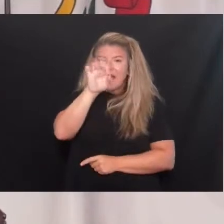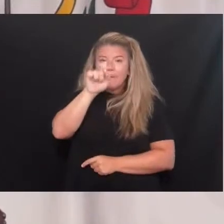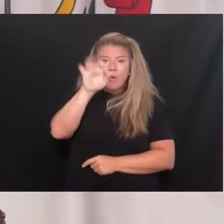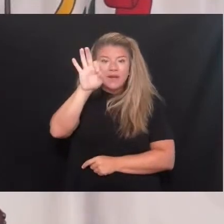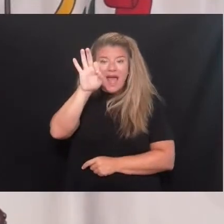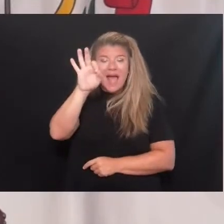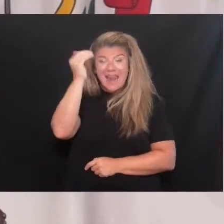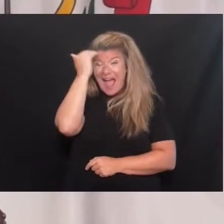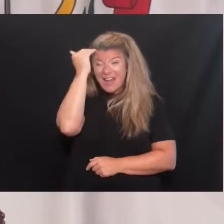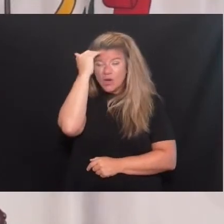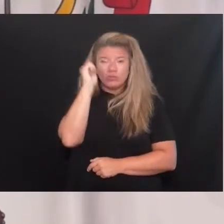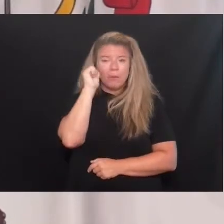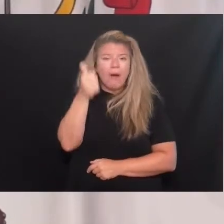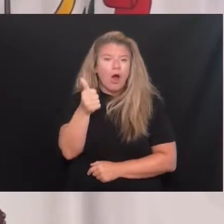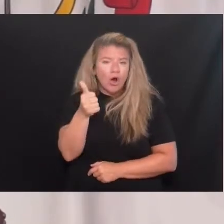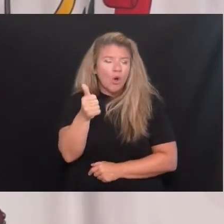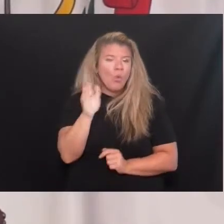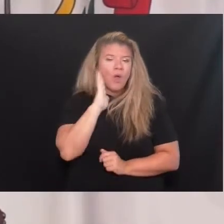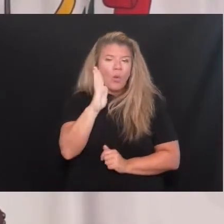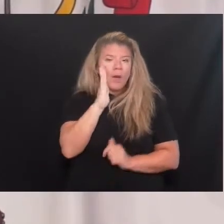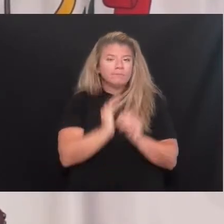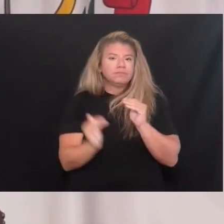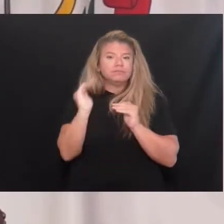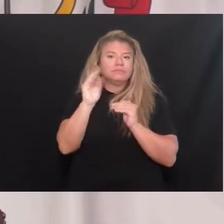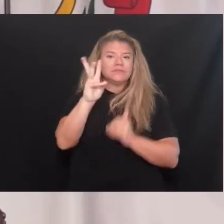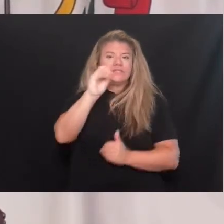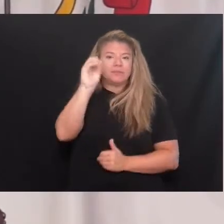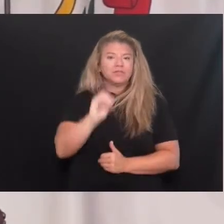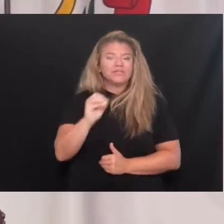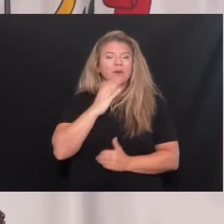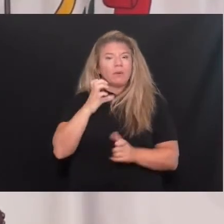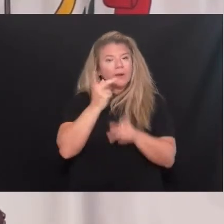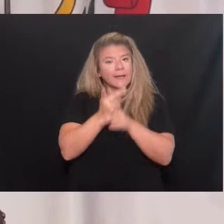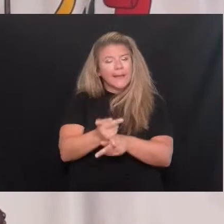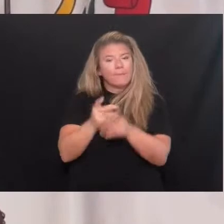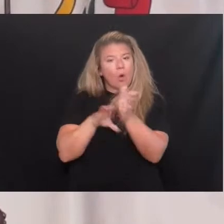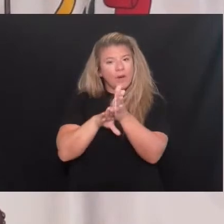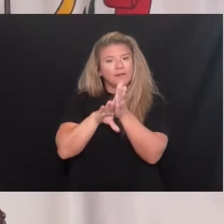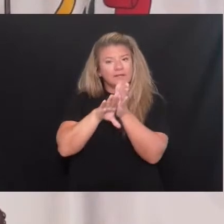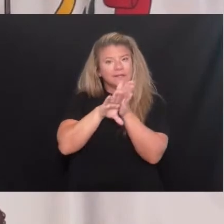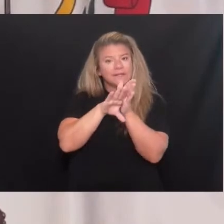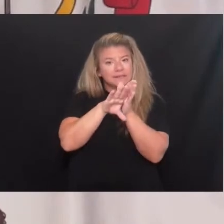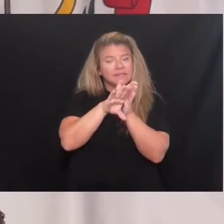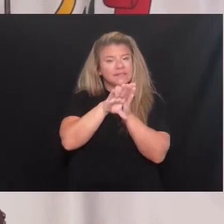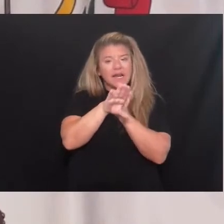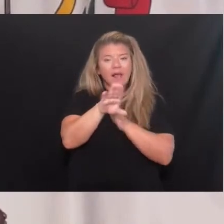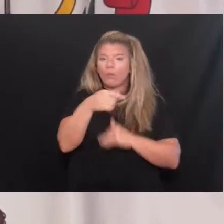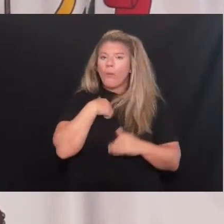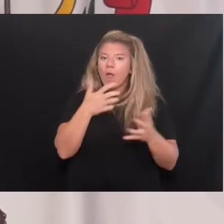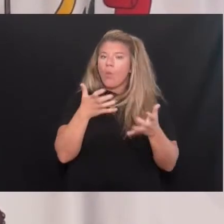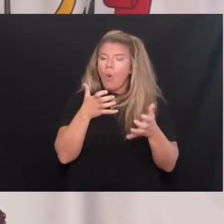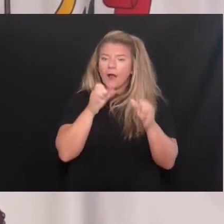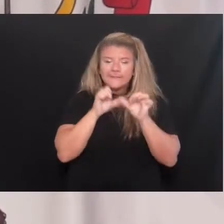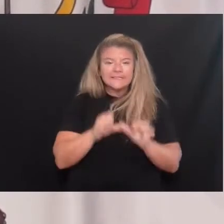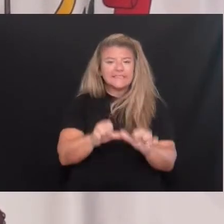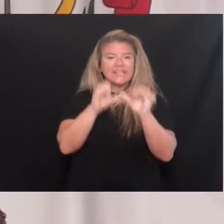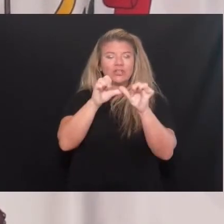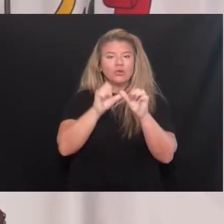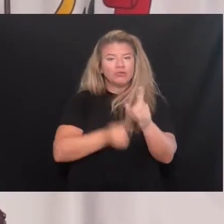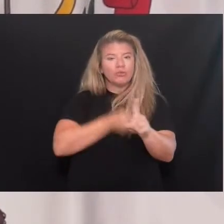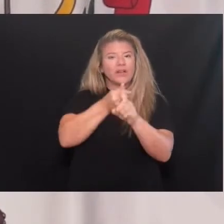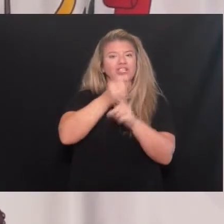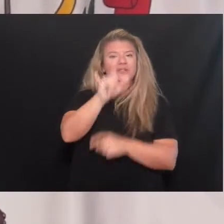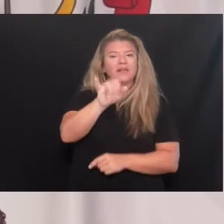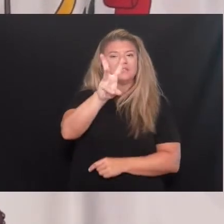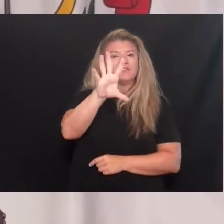know, I know tomorrow we'll go above 60%. And we want to just keep trending like crazy to get ourselves to